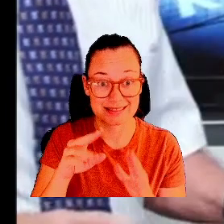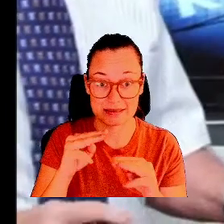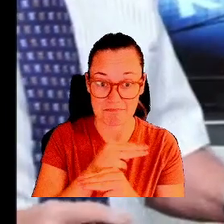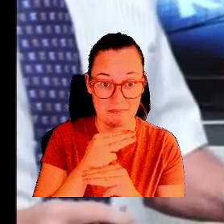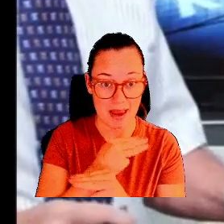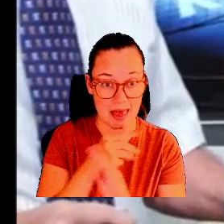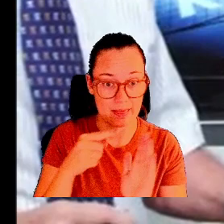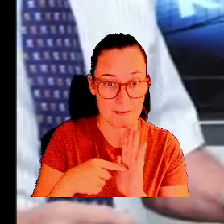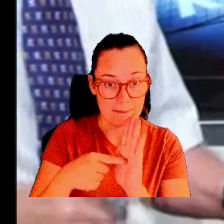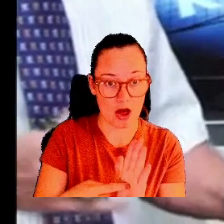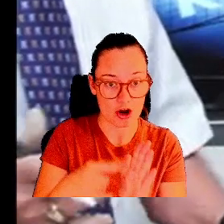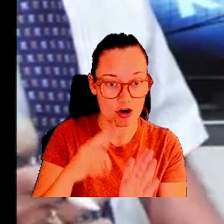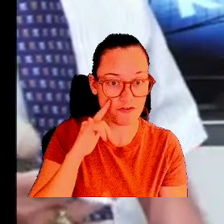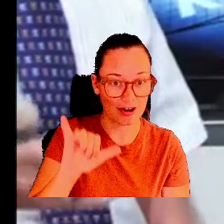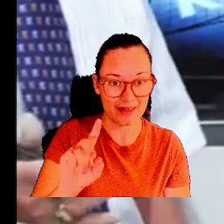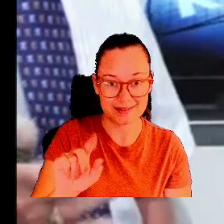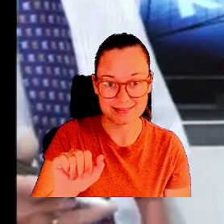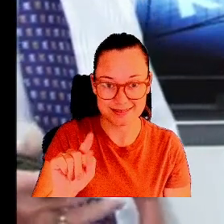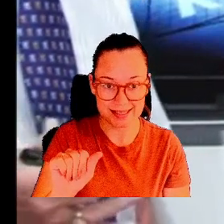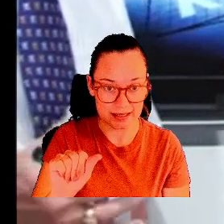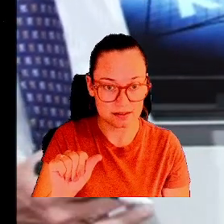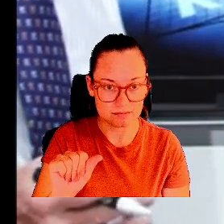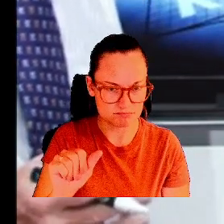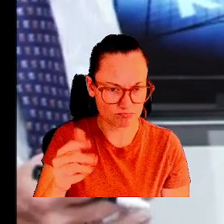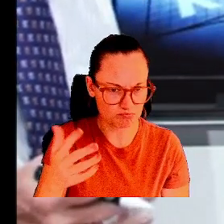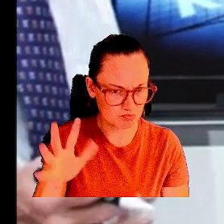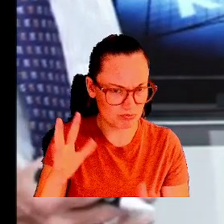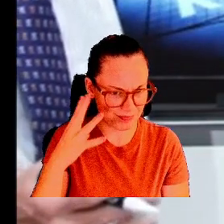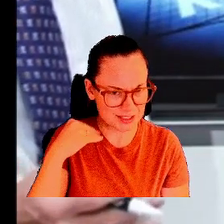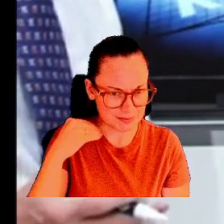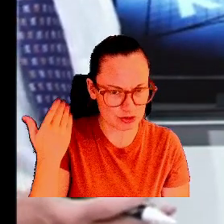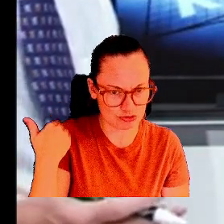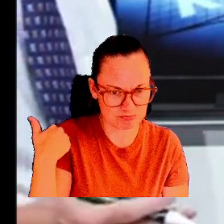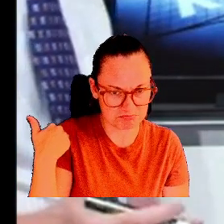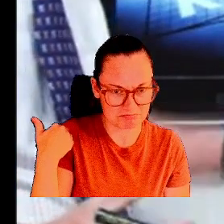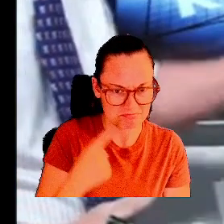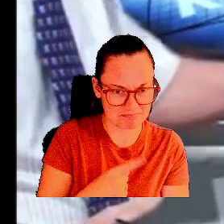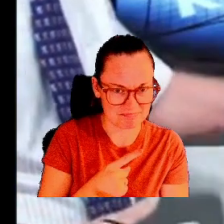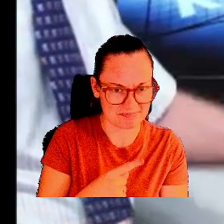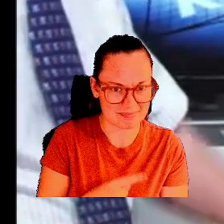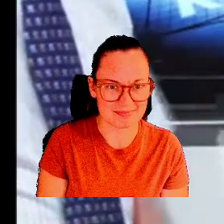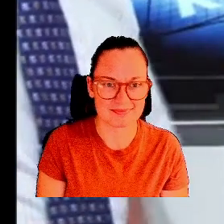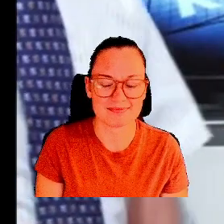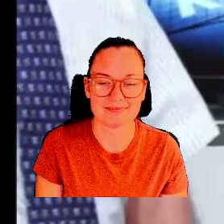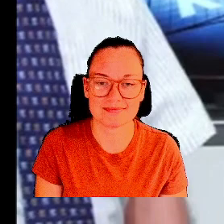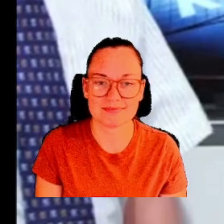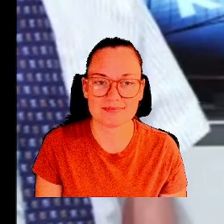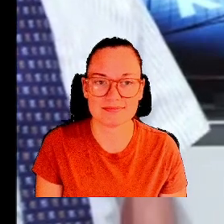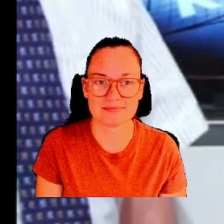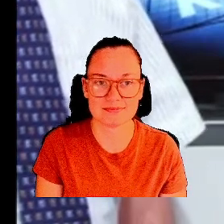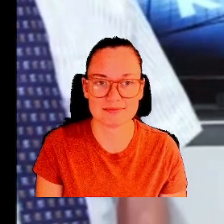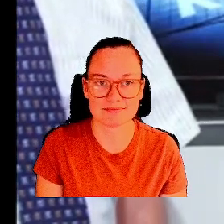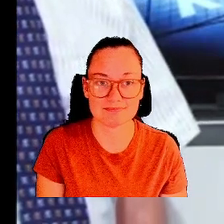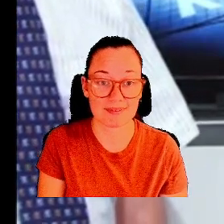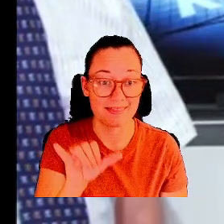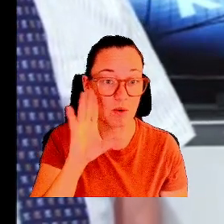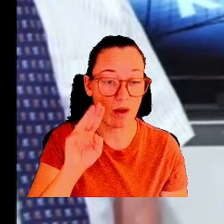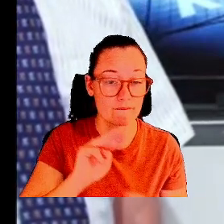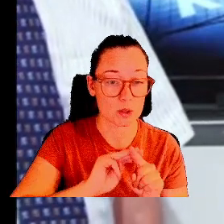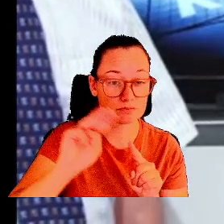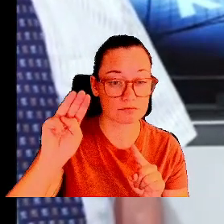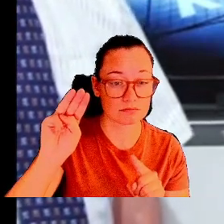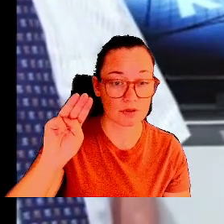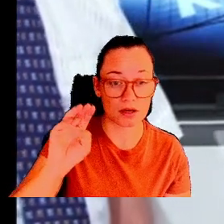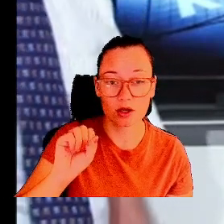this data. And I think we even did that, didn't we? This line will have a slope of what?